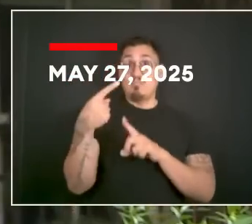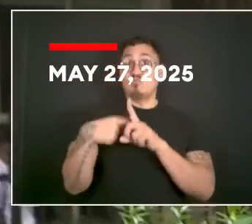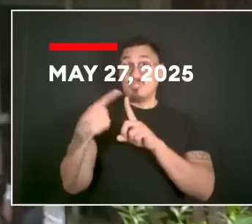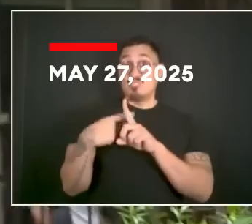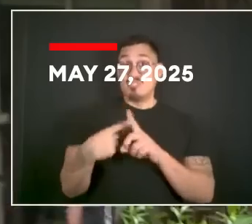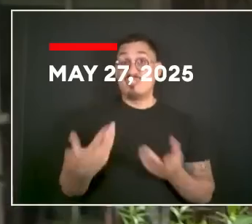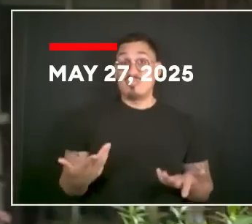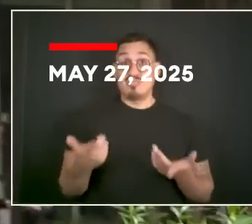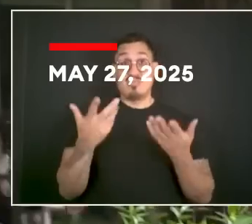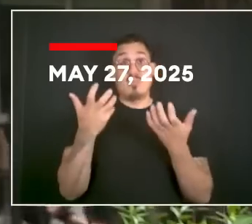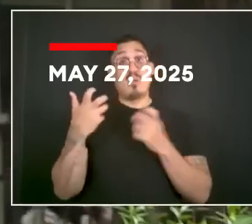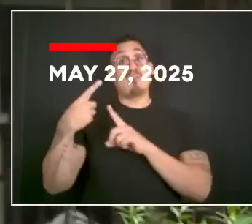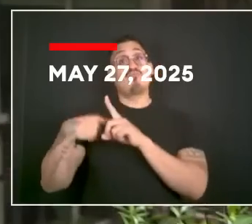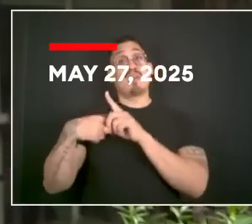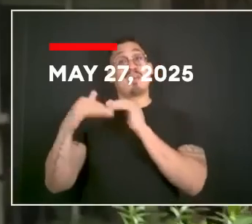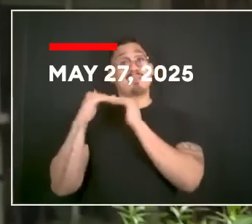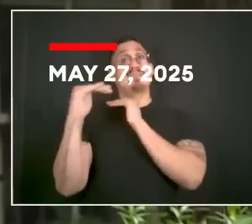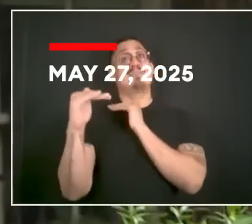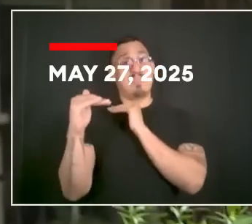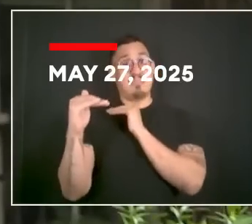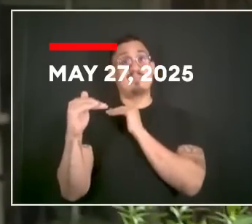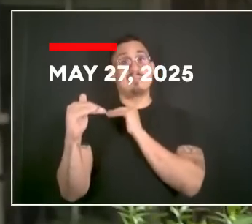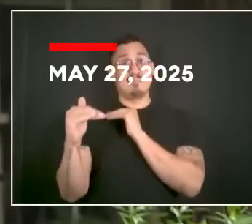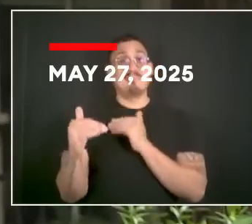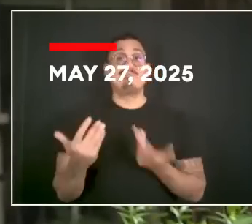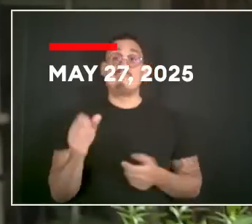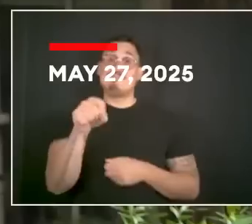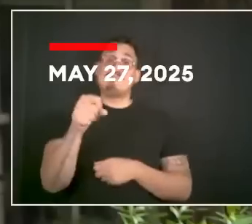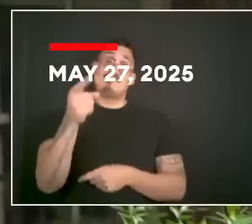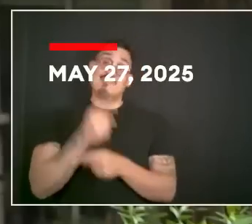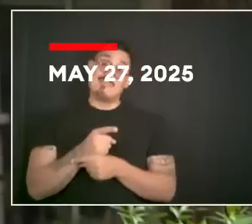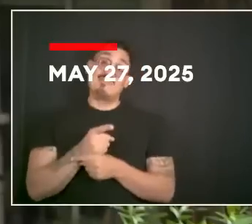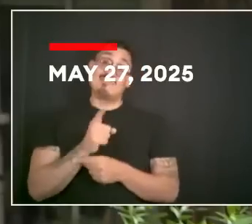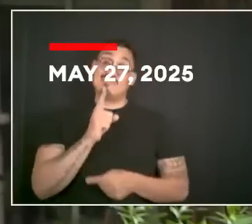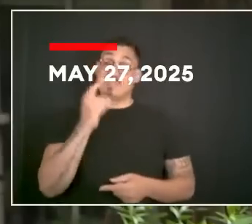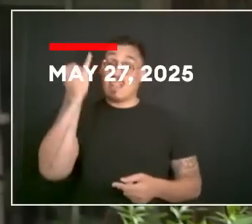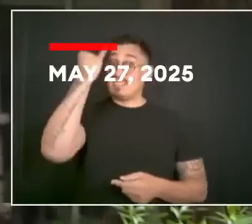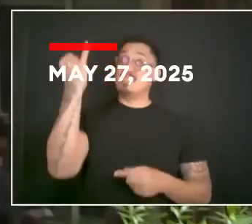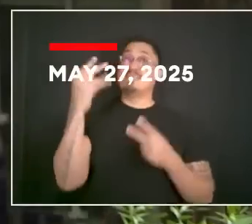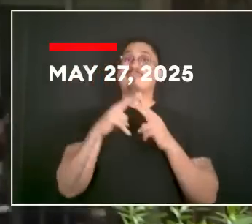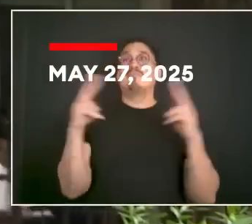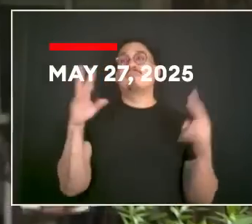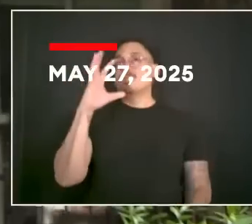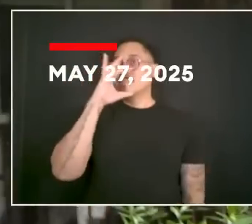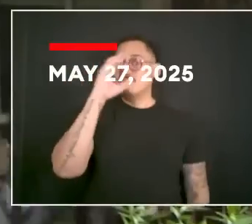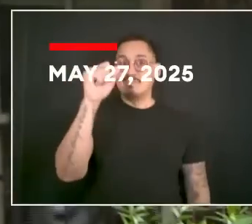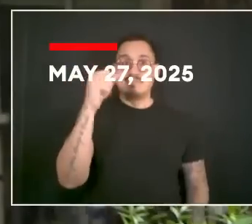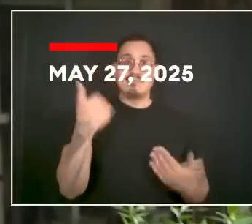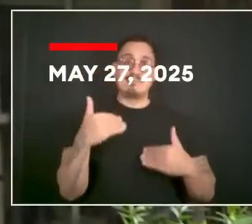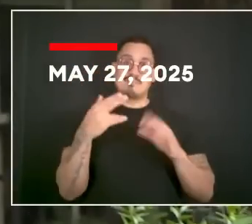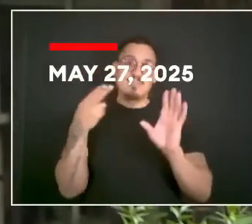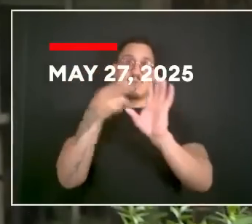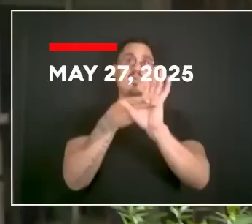apartments. And you're 100% right. It is an attractive thing to join the chorus.